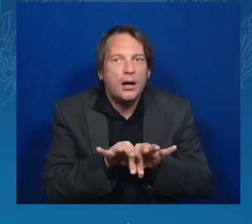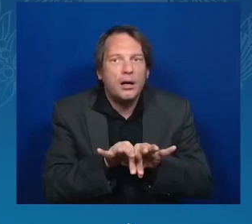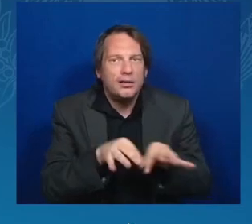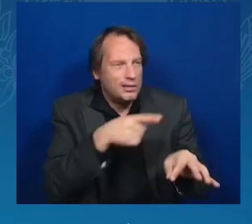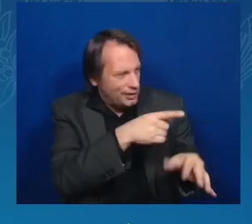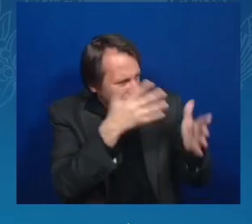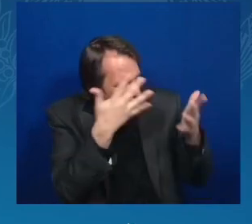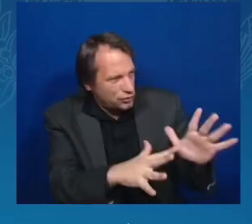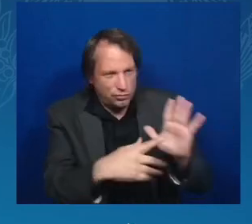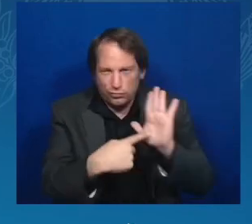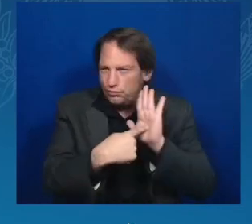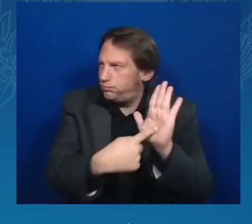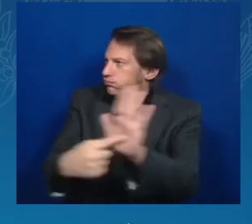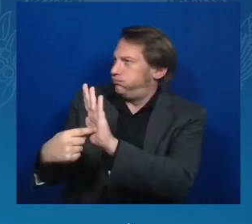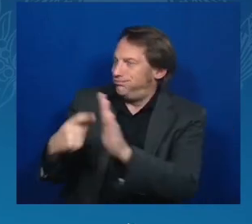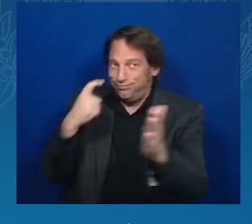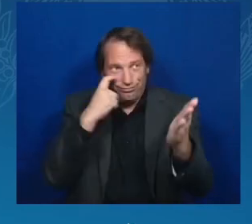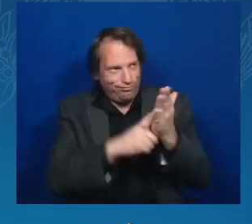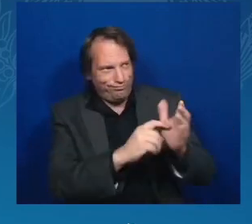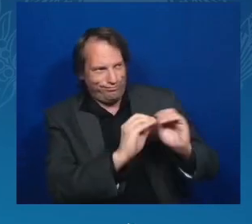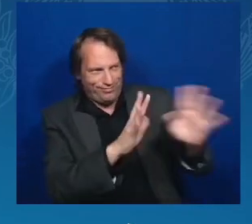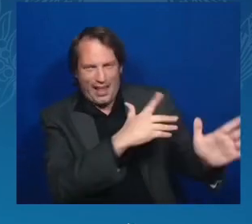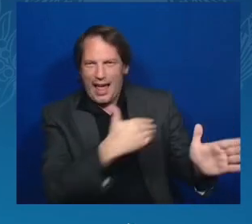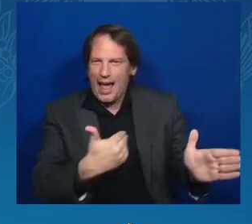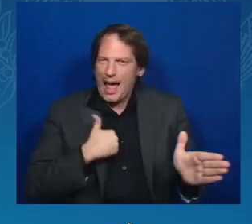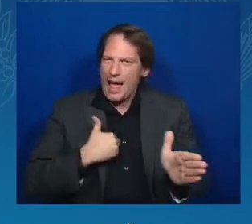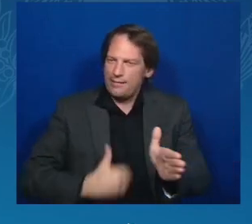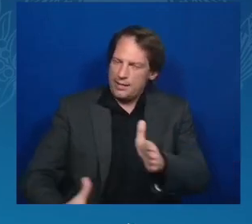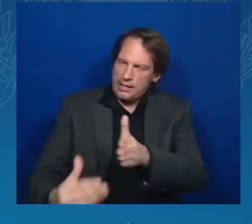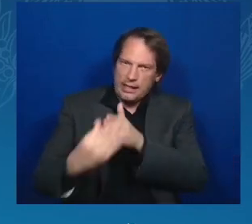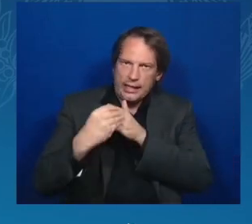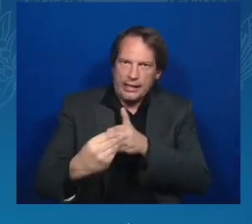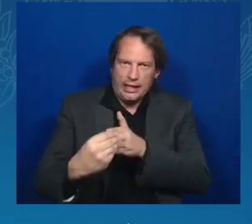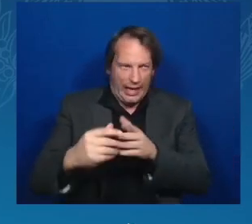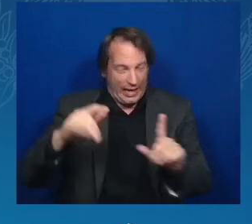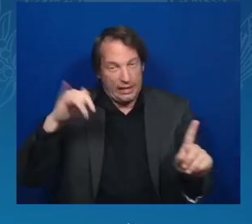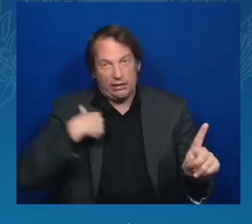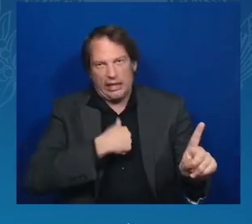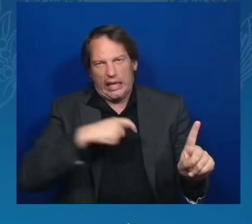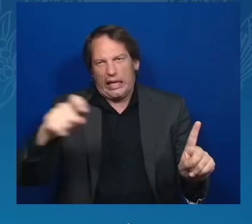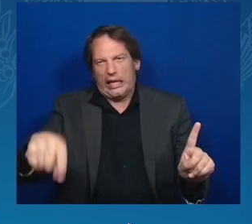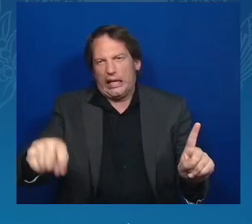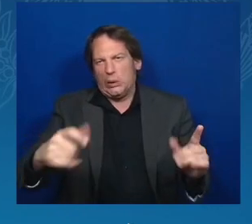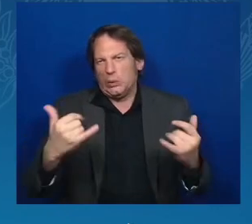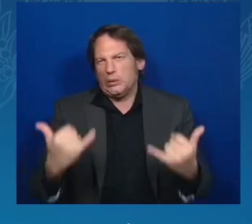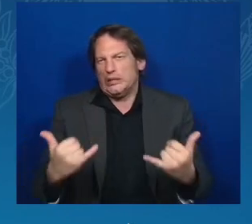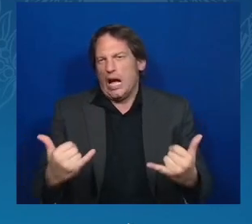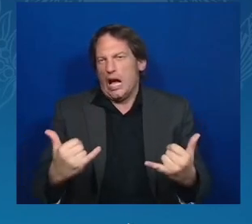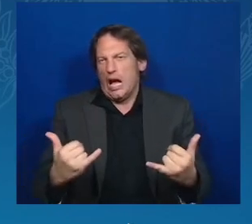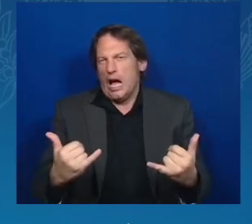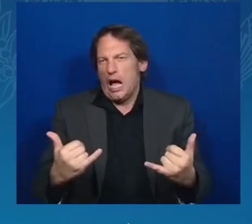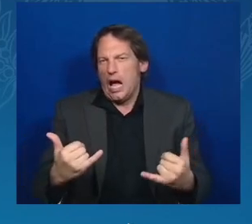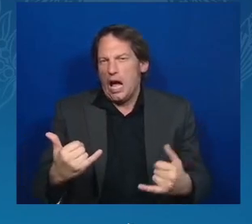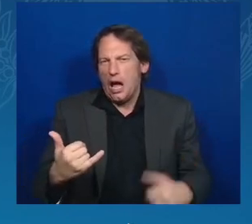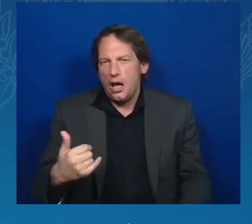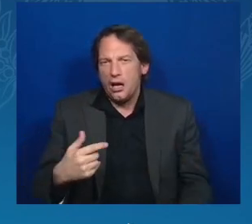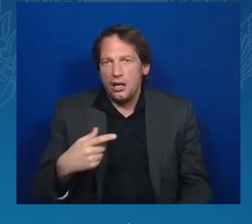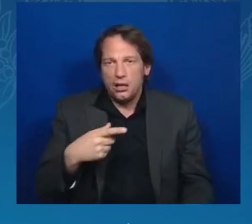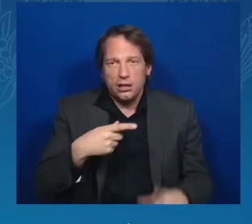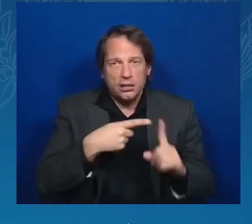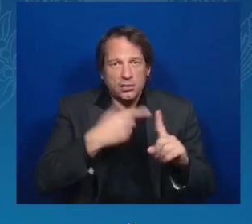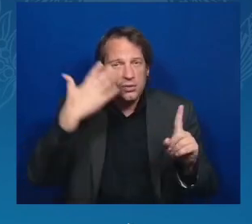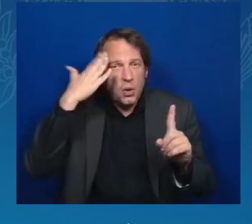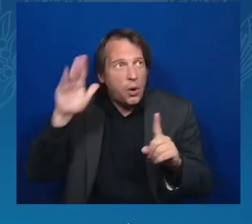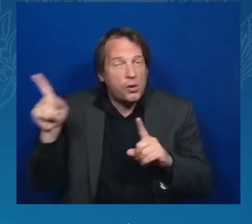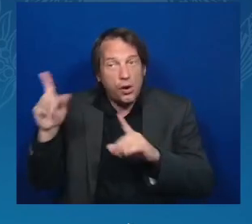need today. And you do not, you know the President, do not let the Supreme Court get in the